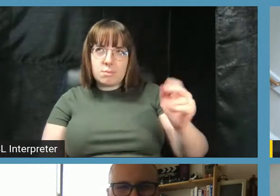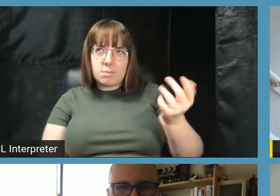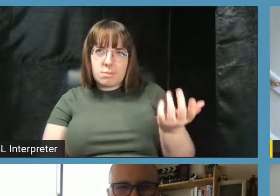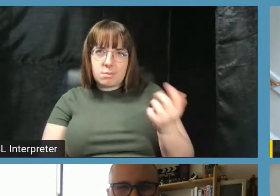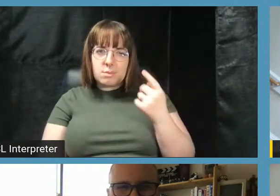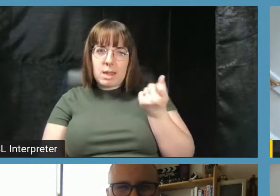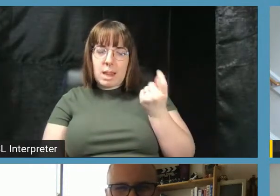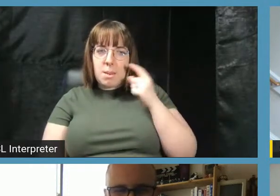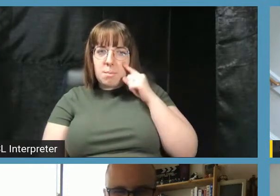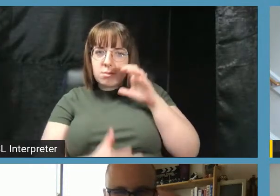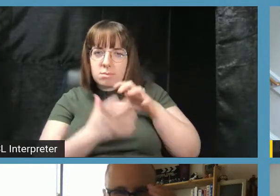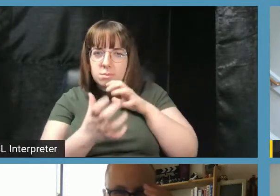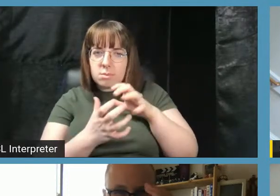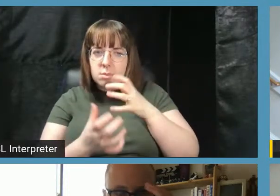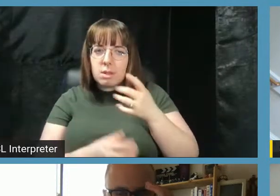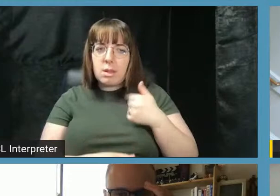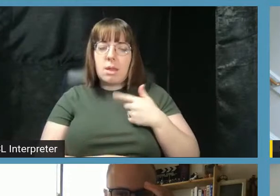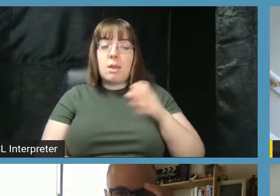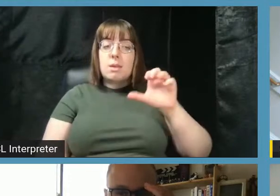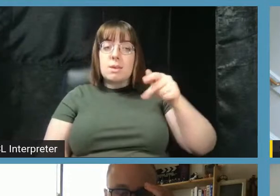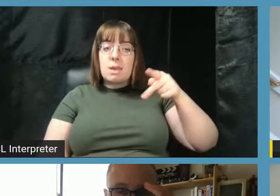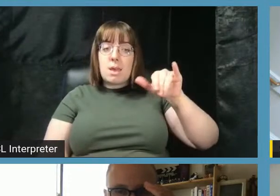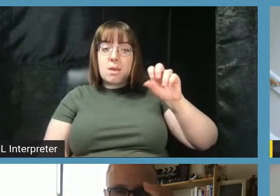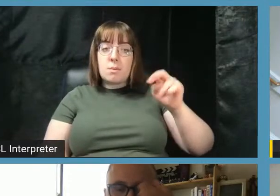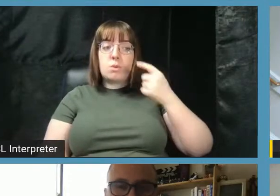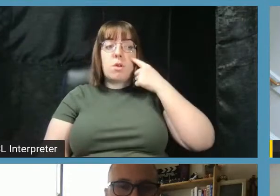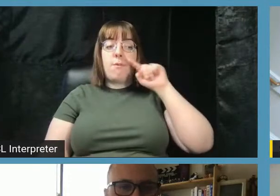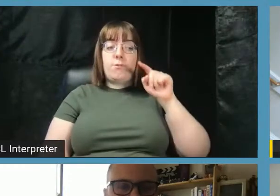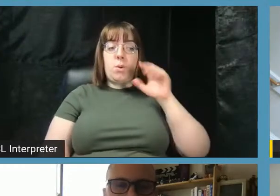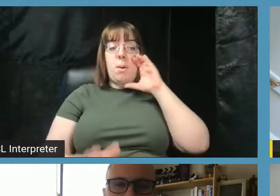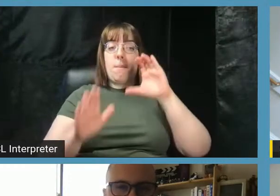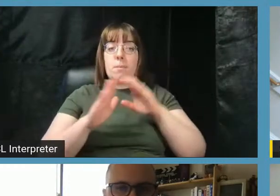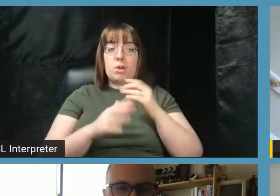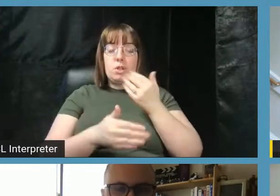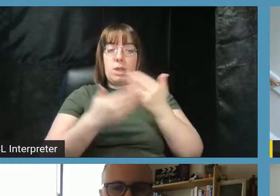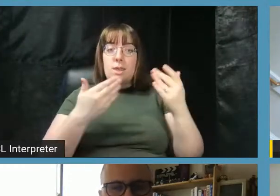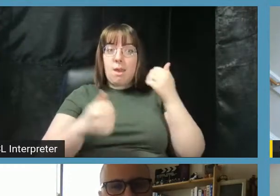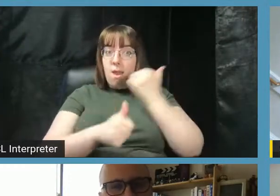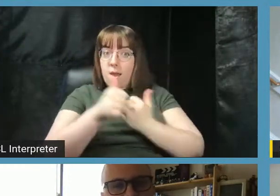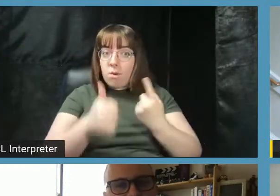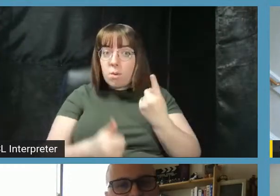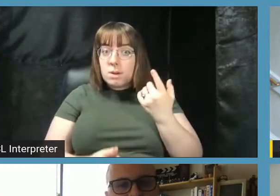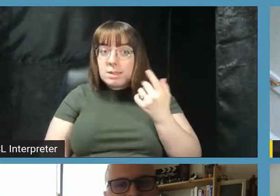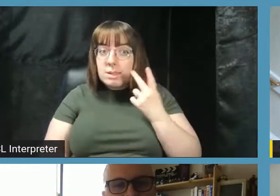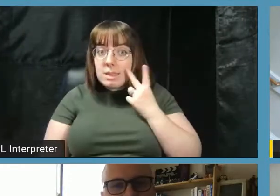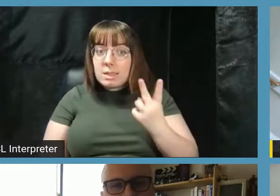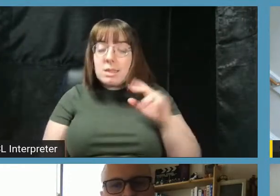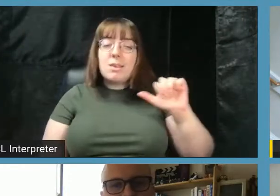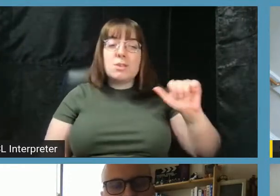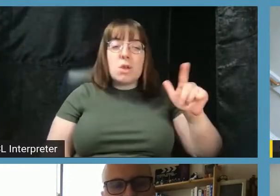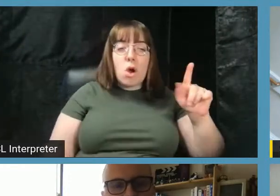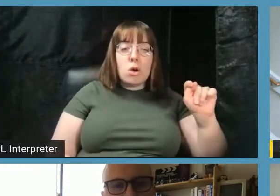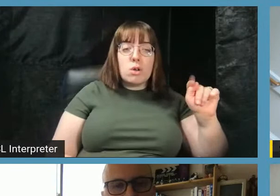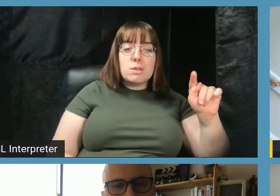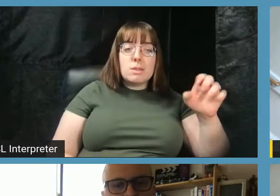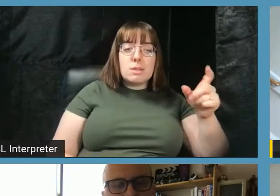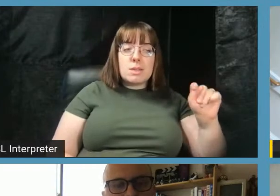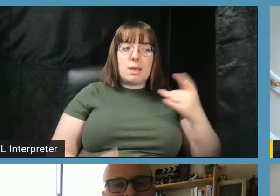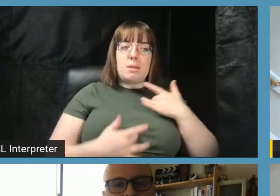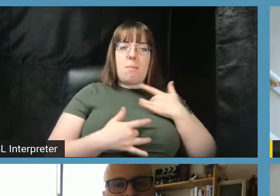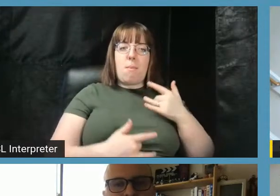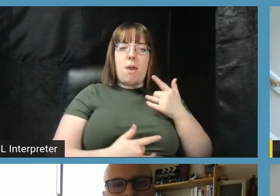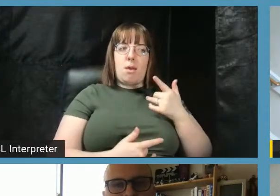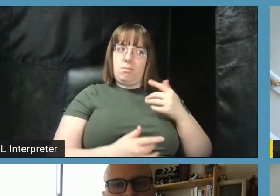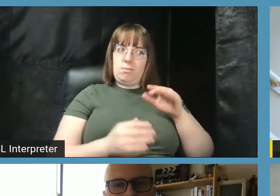image is that thing that we all see and is the text that is not the visual description, but simply may describe who's in the photo